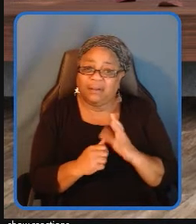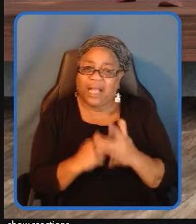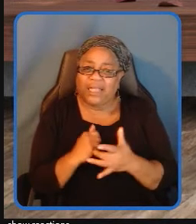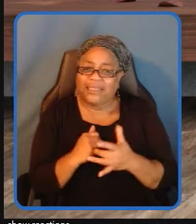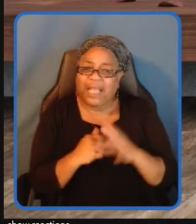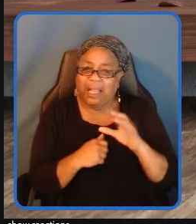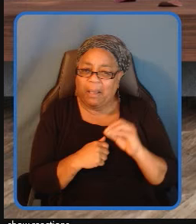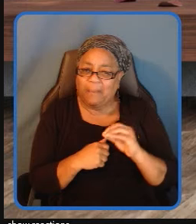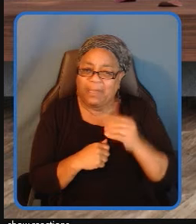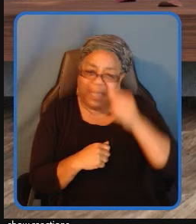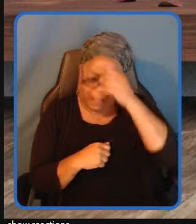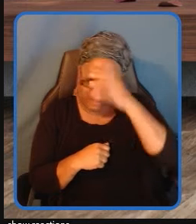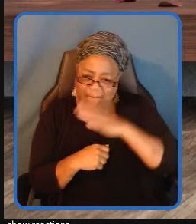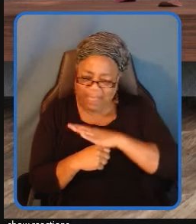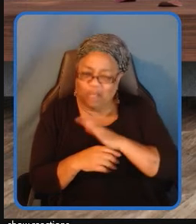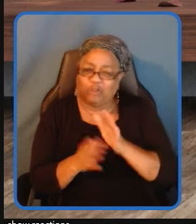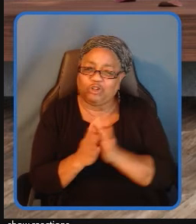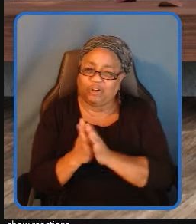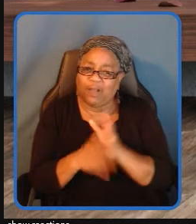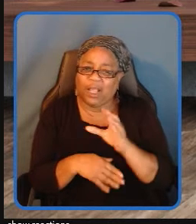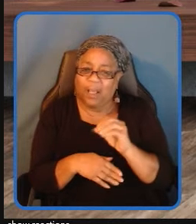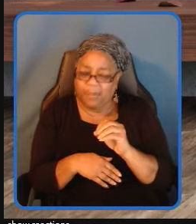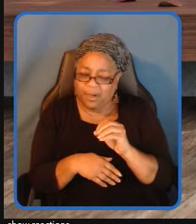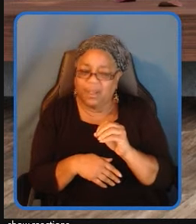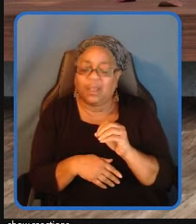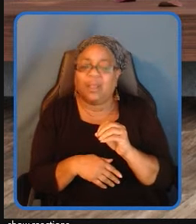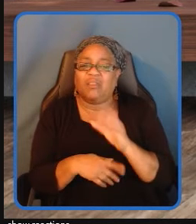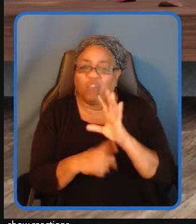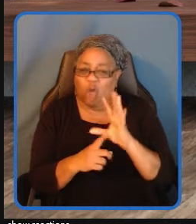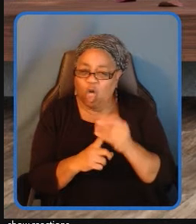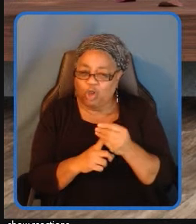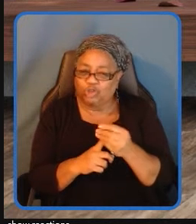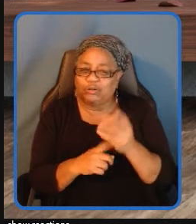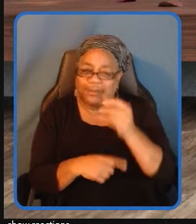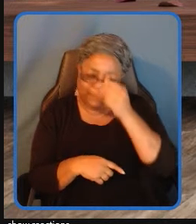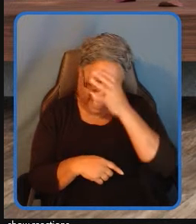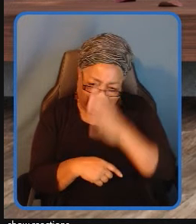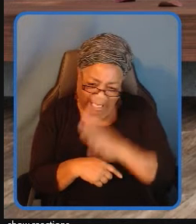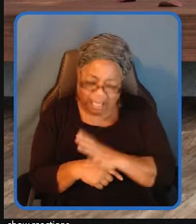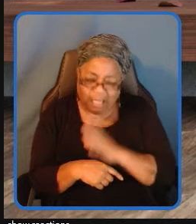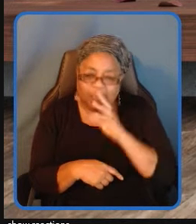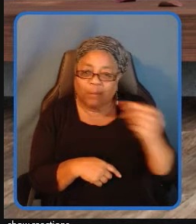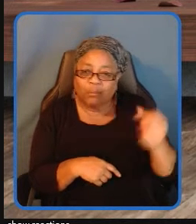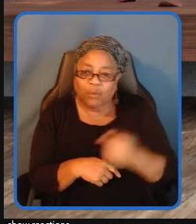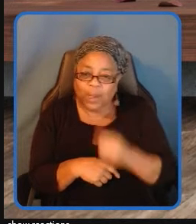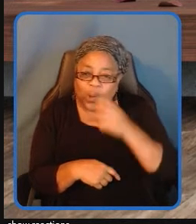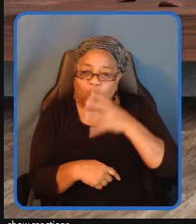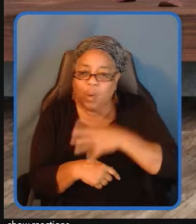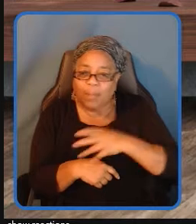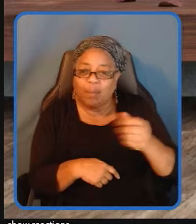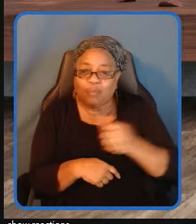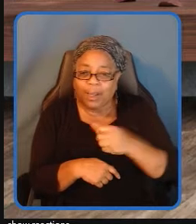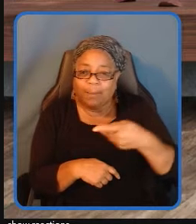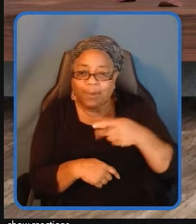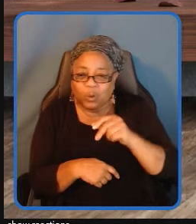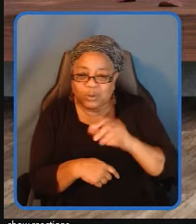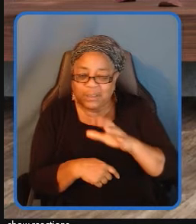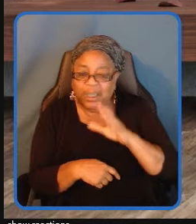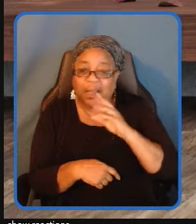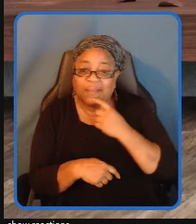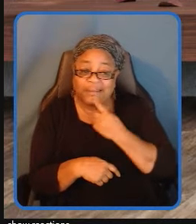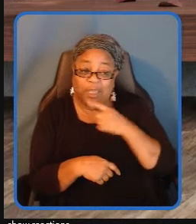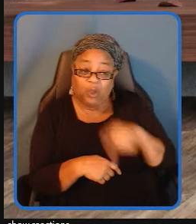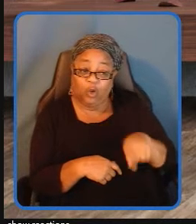it's a male-generated company. The culture is never the male. They bring in women, they bring in people of color, and it's like, you have to adapt. This is a bro